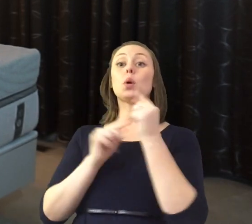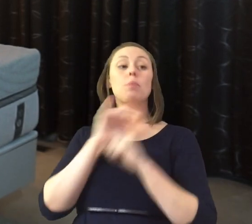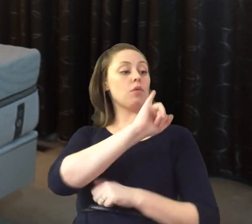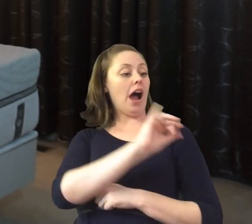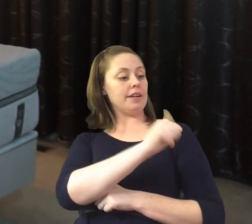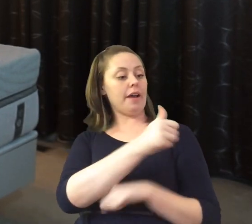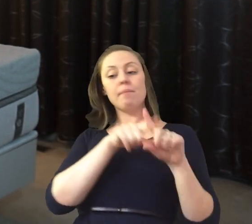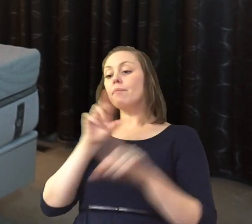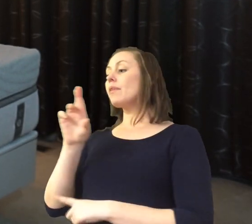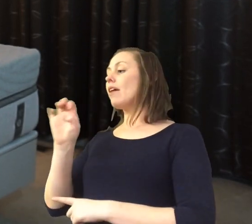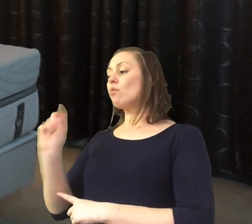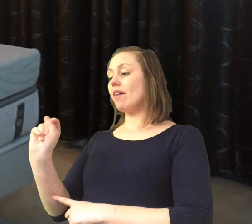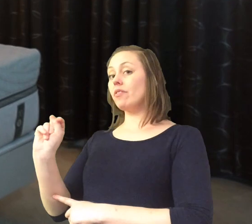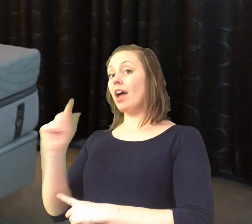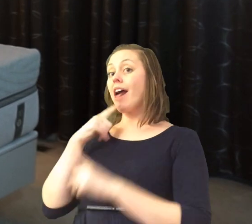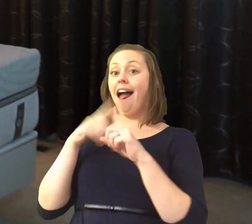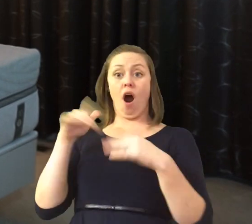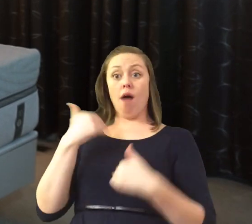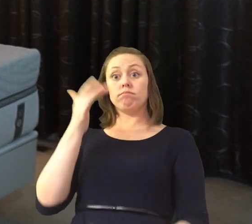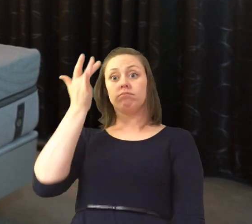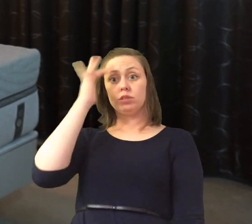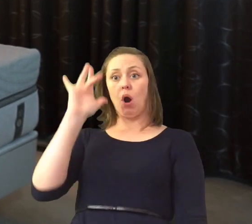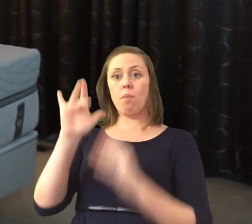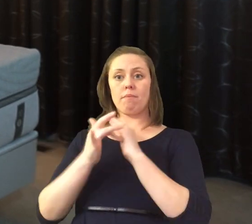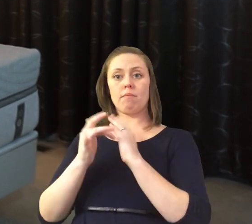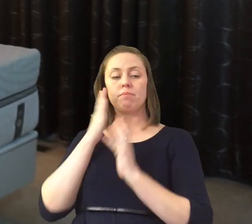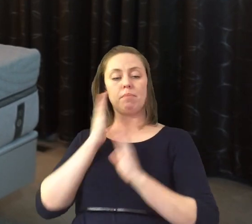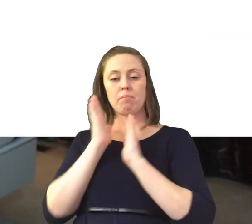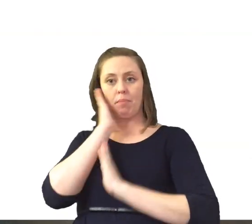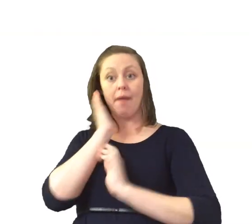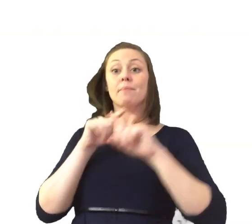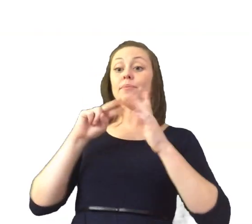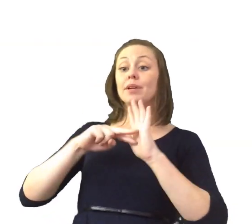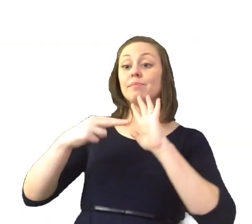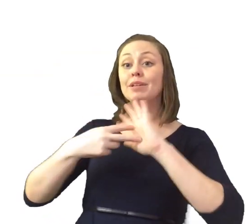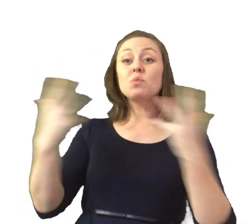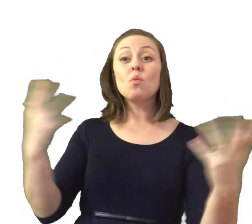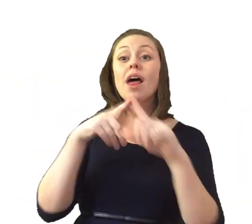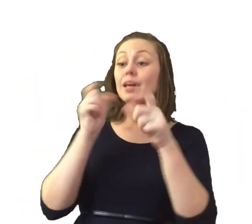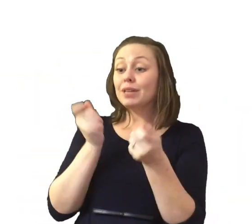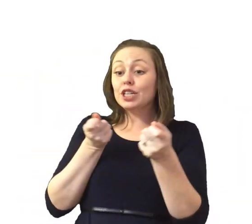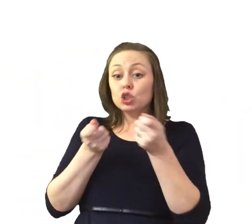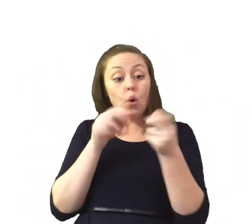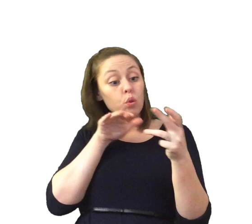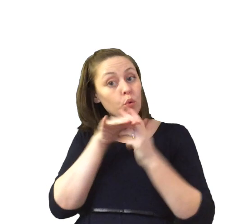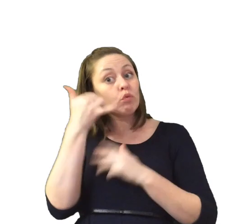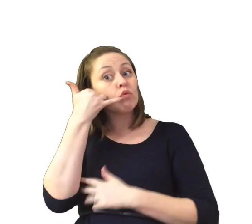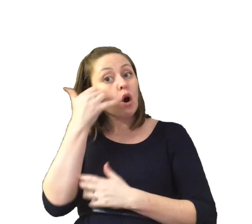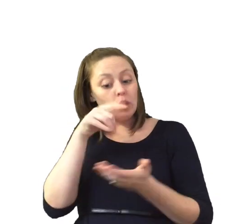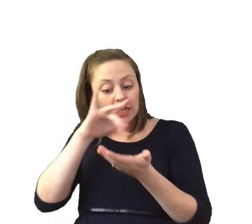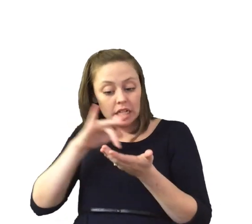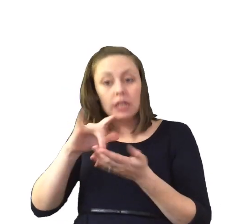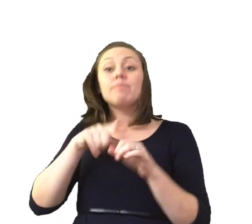the i10 and the ReST bed are smart beds. And what does that mean? That means that it can be controlled by your phone,